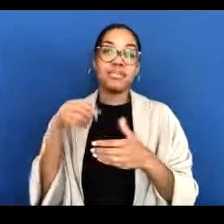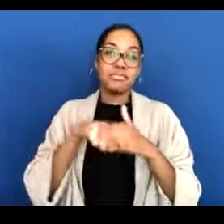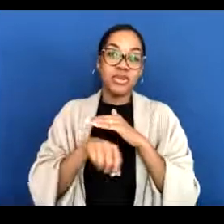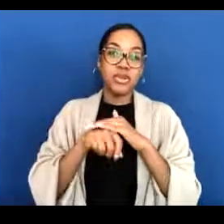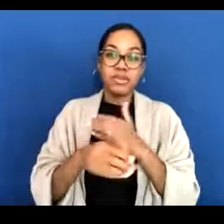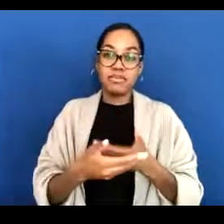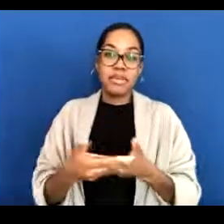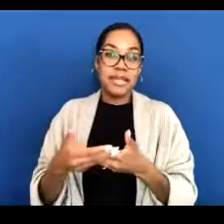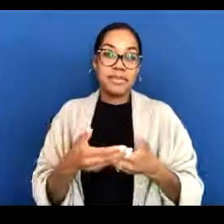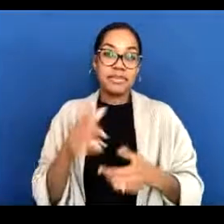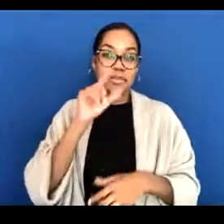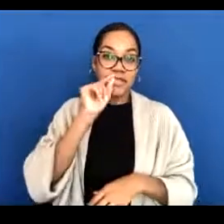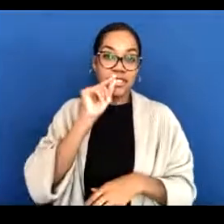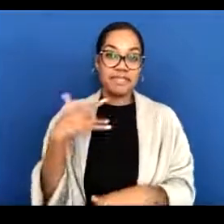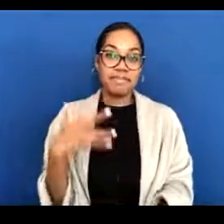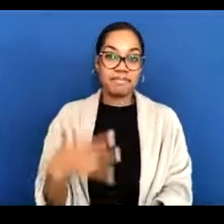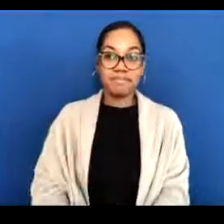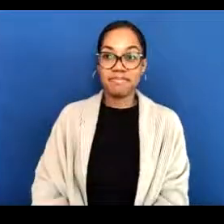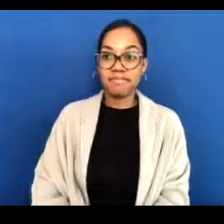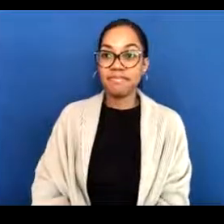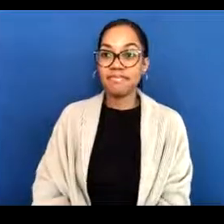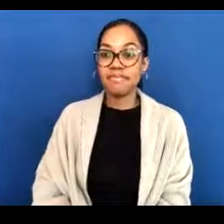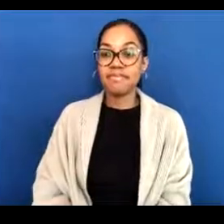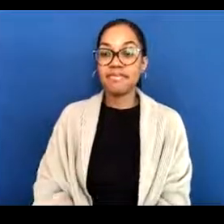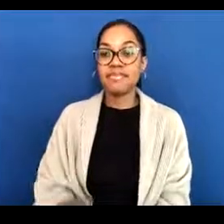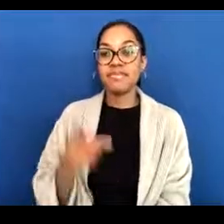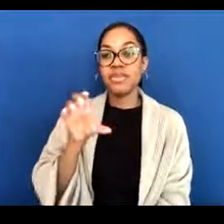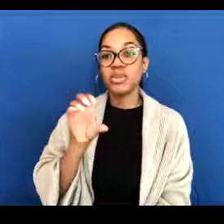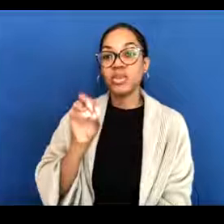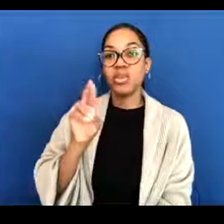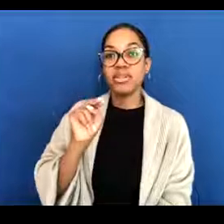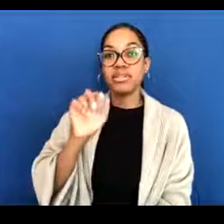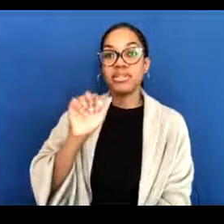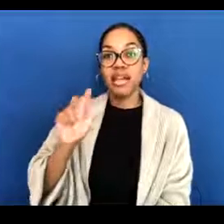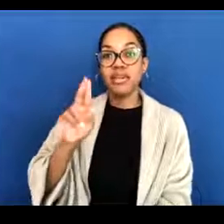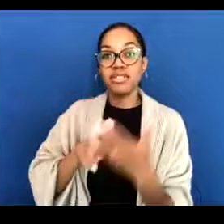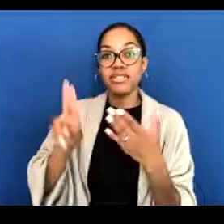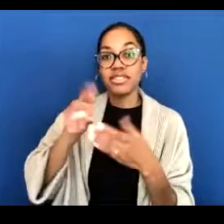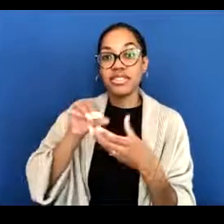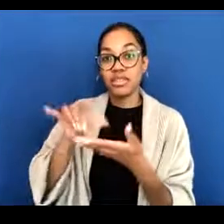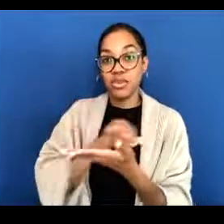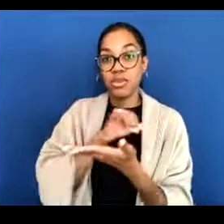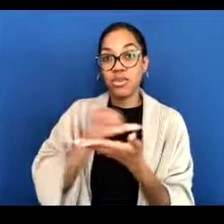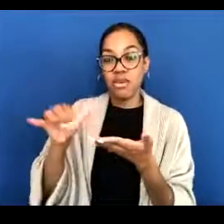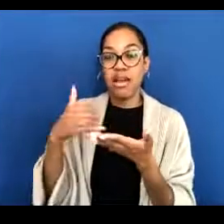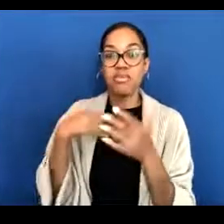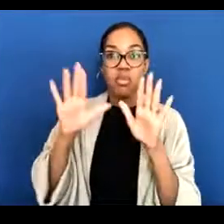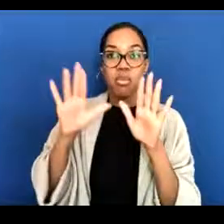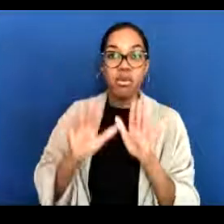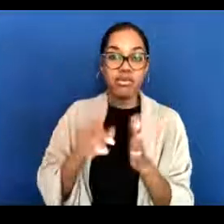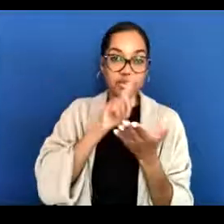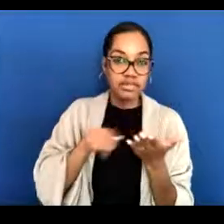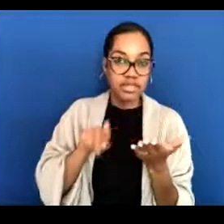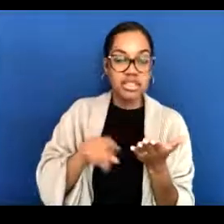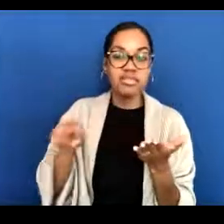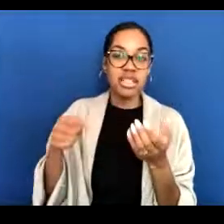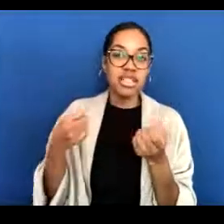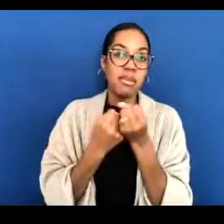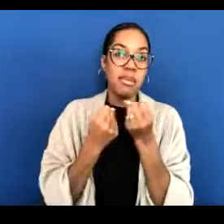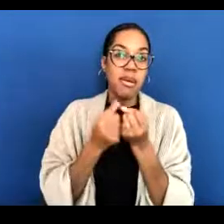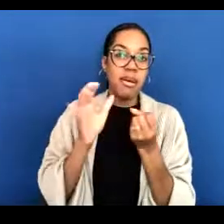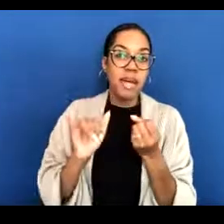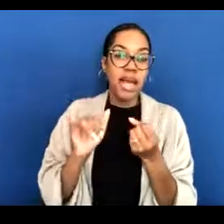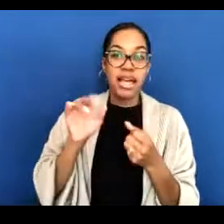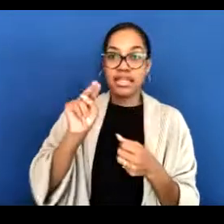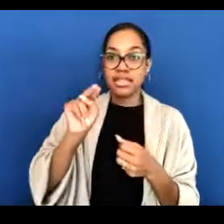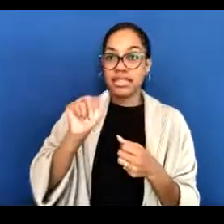Now, there's a really great website that's run by Cornell University in New York, but it also has support from NASA and NOAA, that's the parent organization of